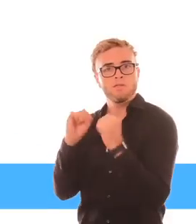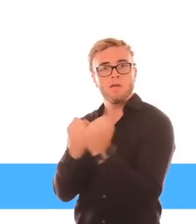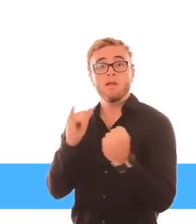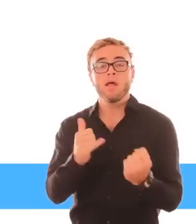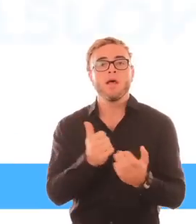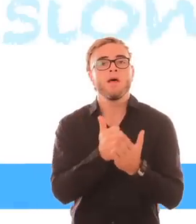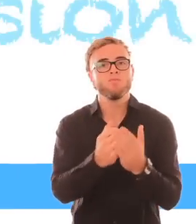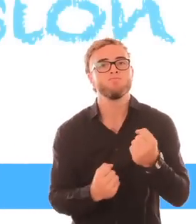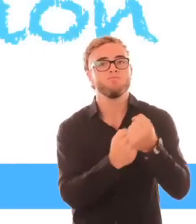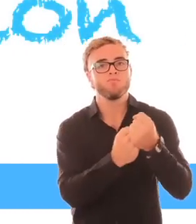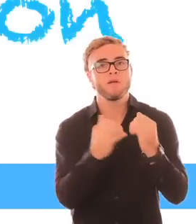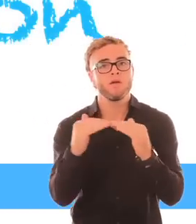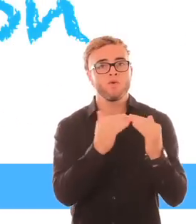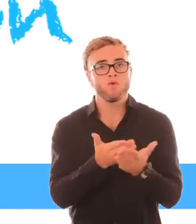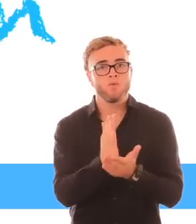society.